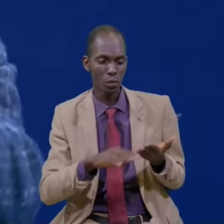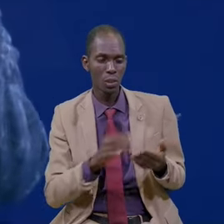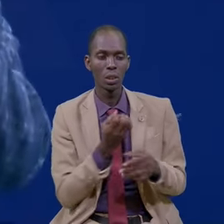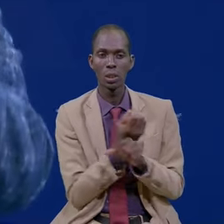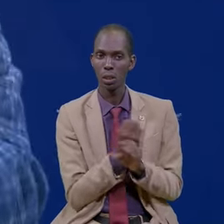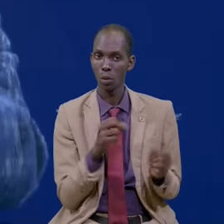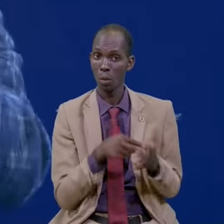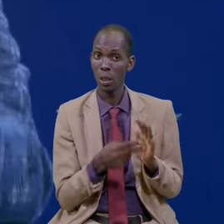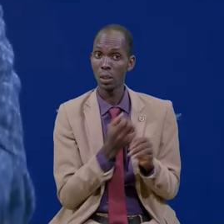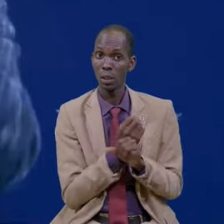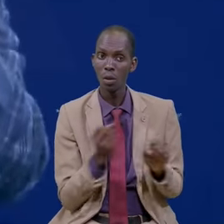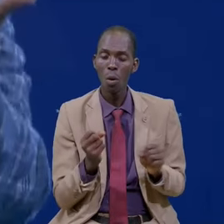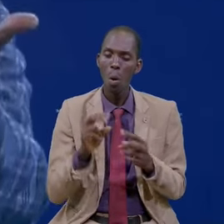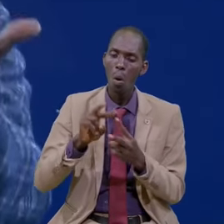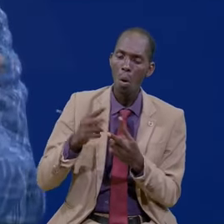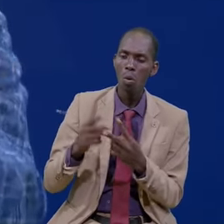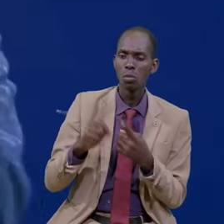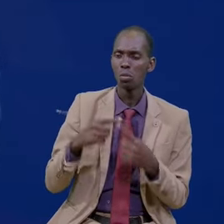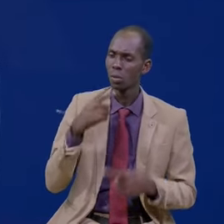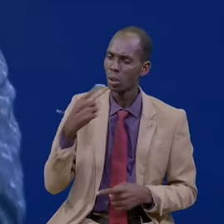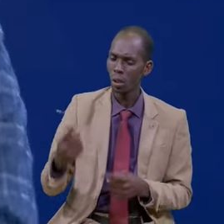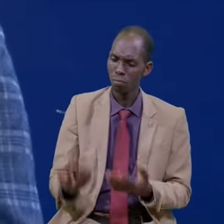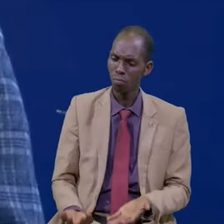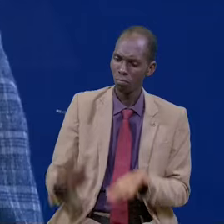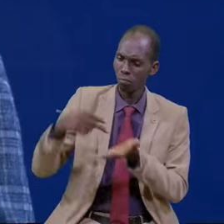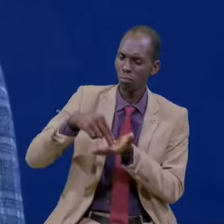say arise take up thy